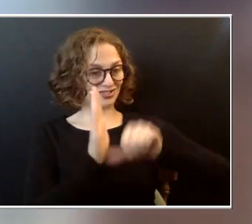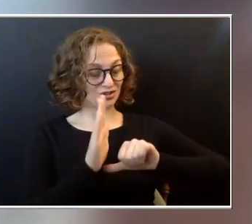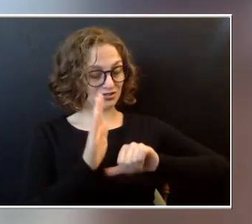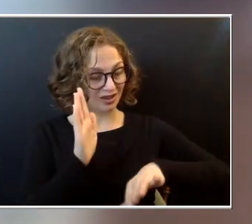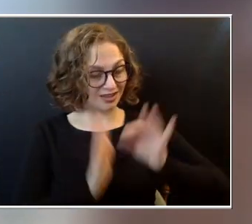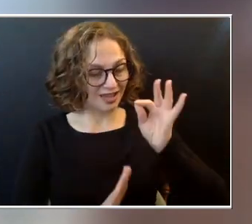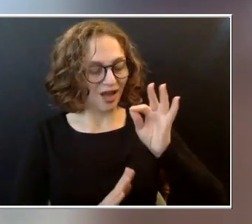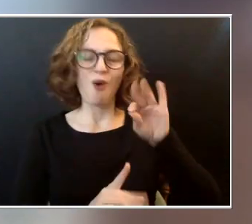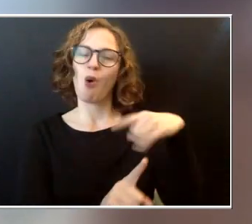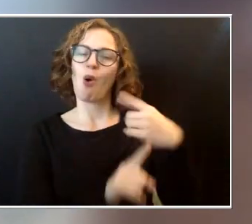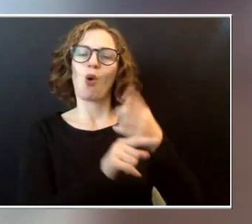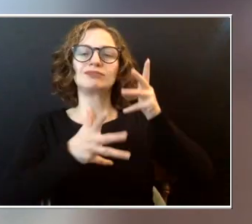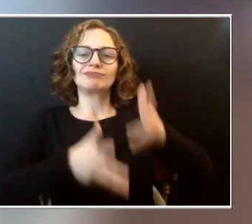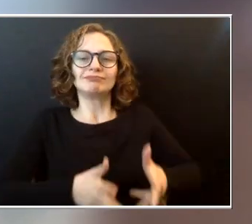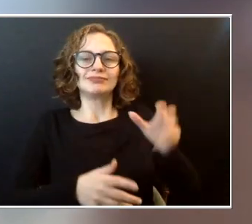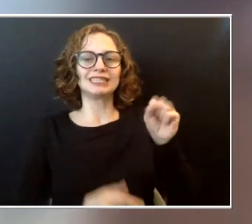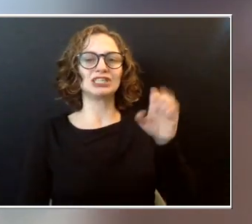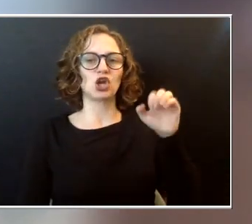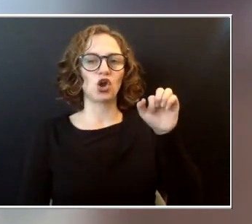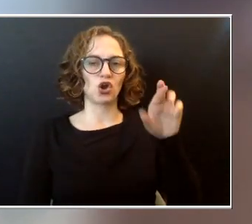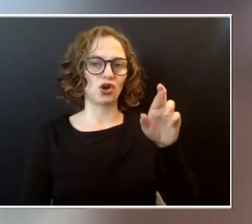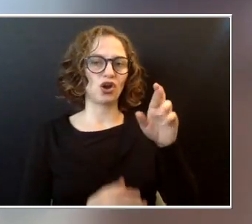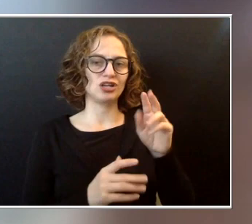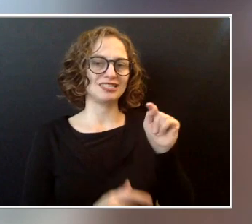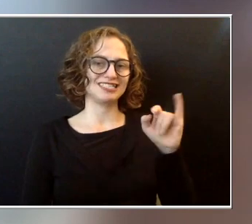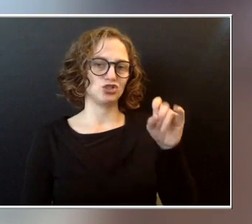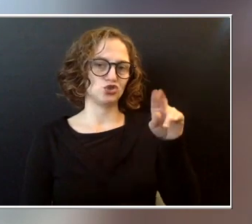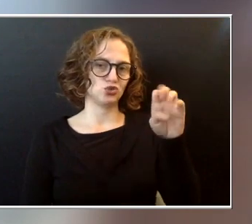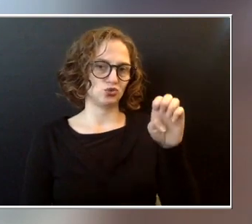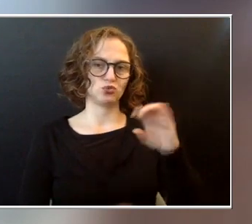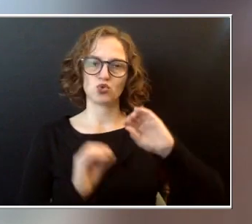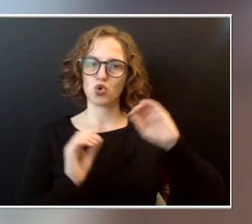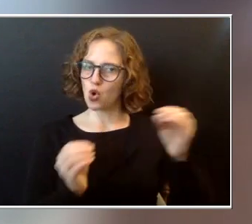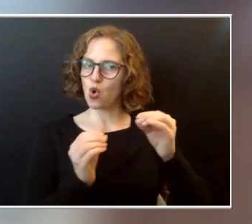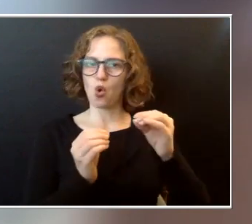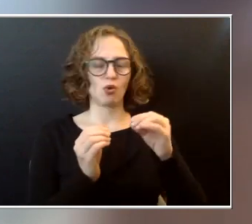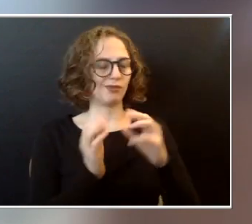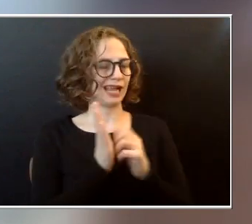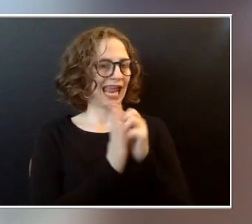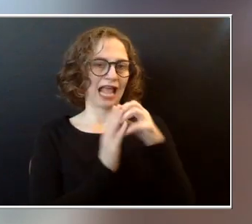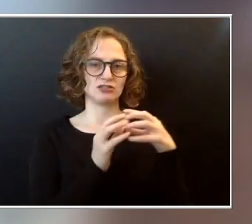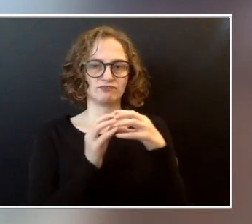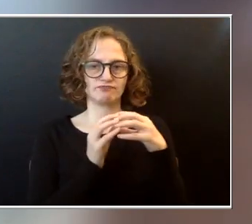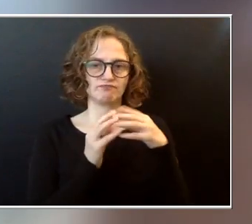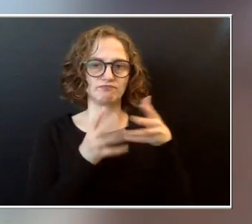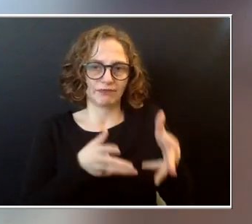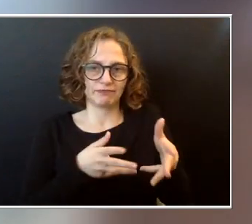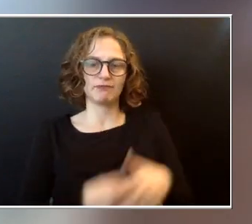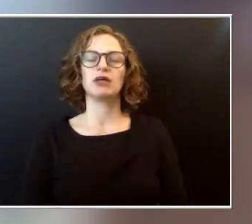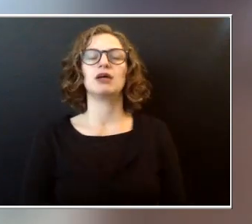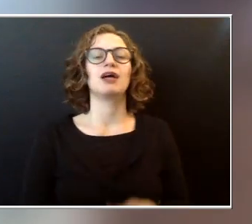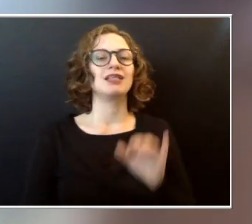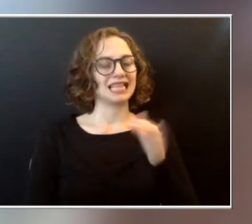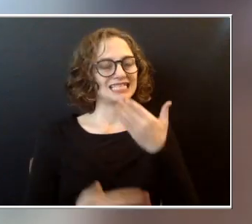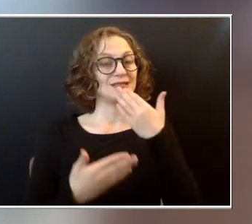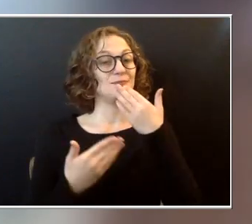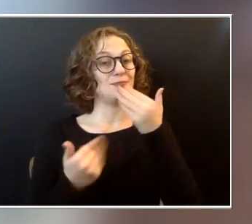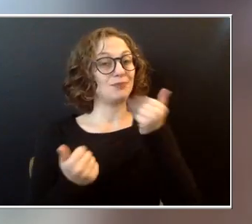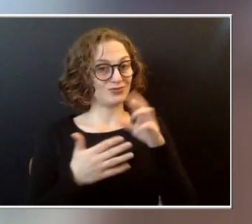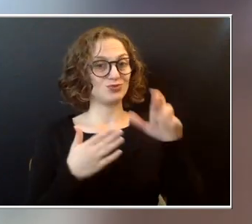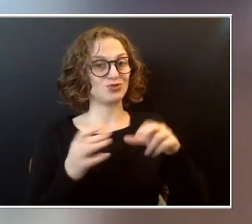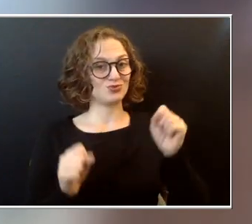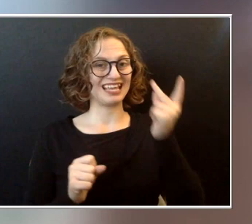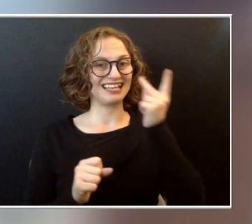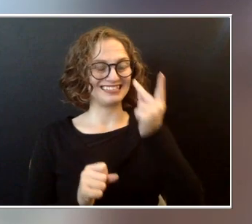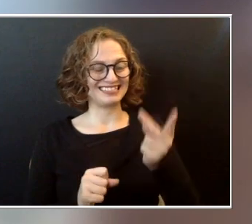that we can hope for in that kind of situation. At about 3 to 4 years, the cure rate's over